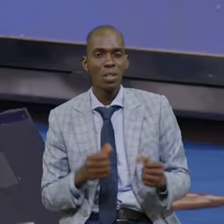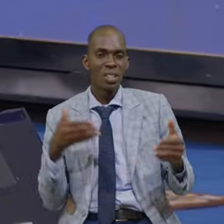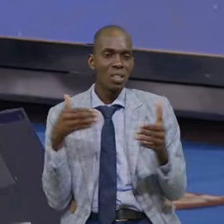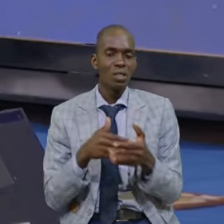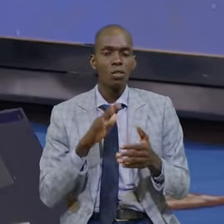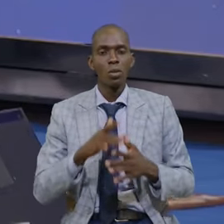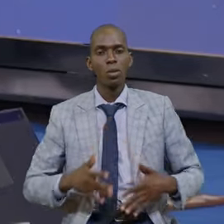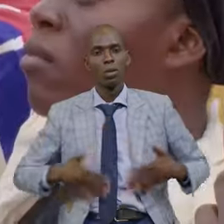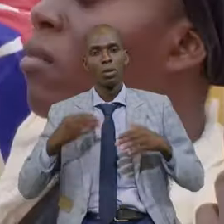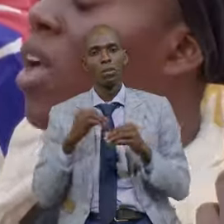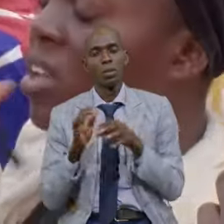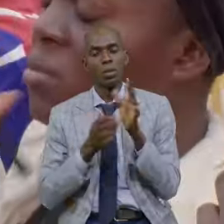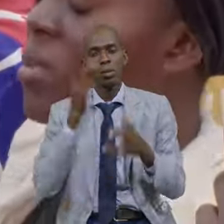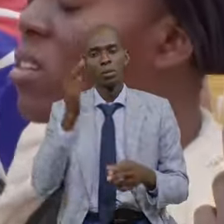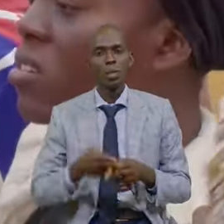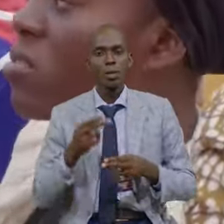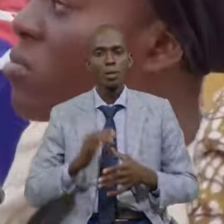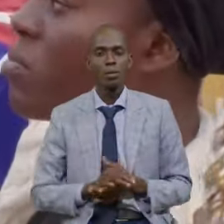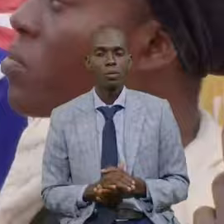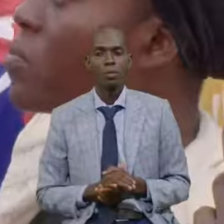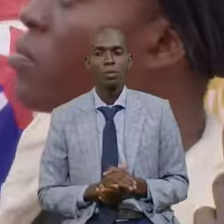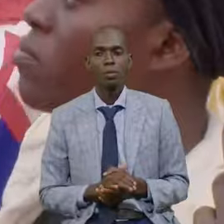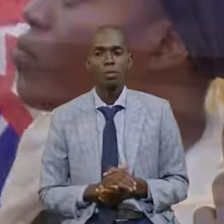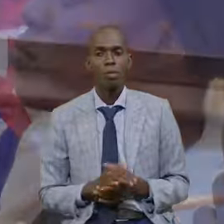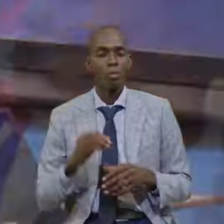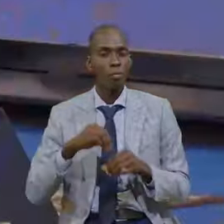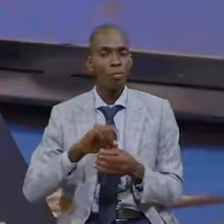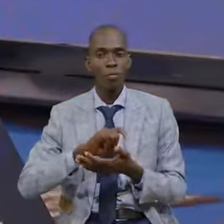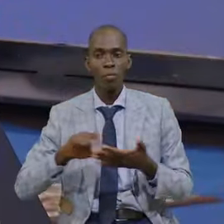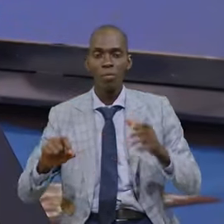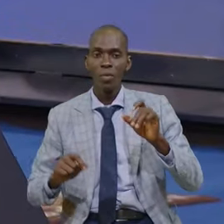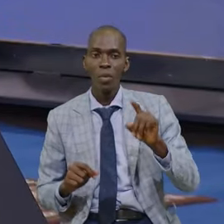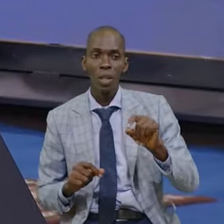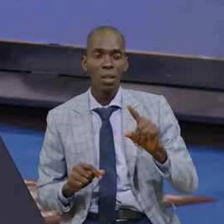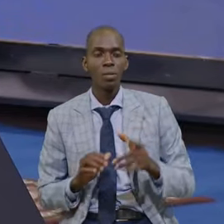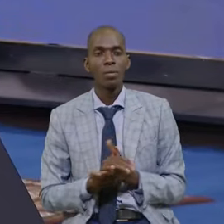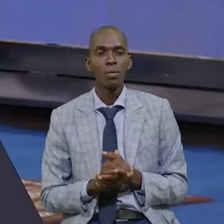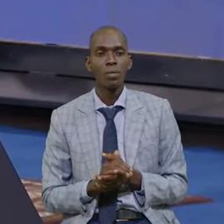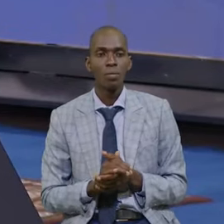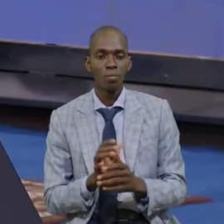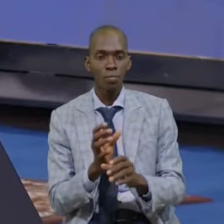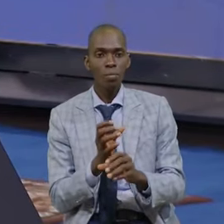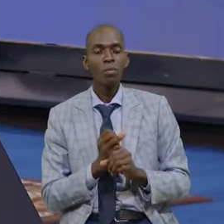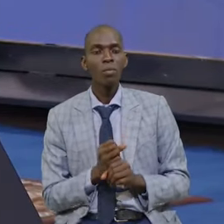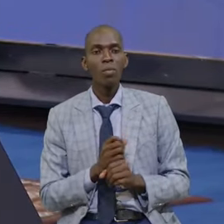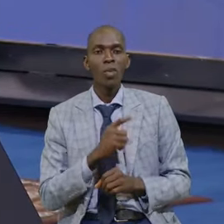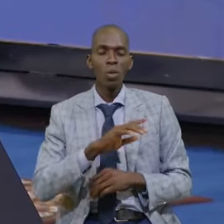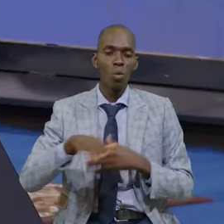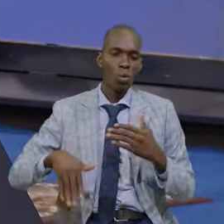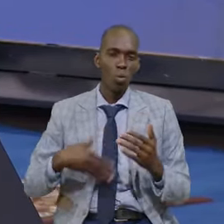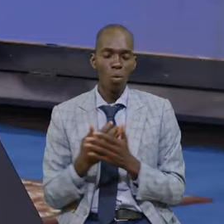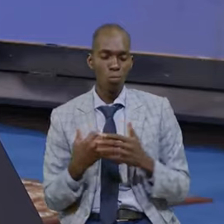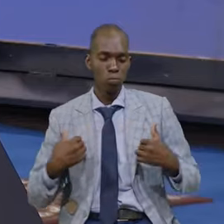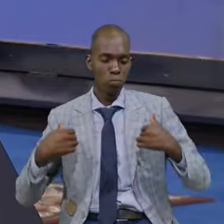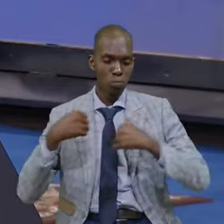in Jesus' name. Look at verse 11. In verse 11 it says, put on the whole armor of